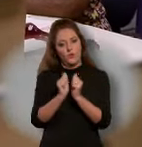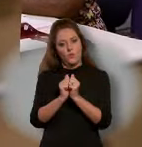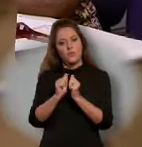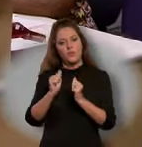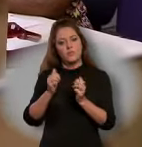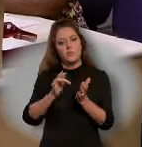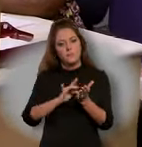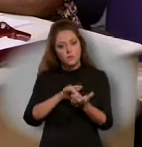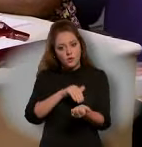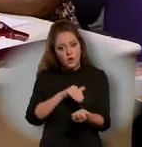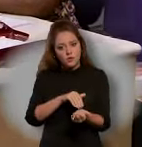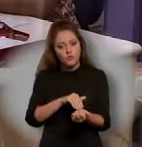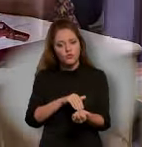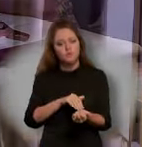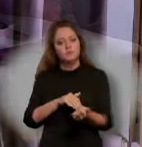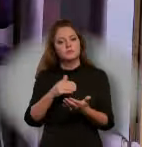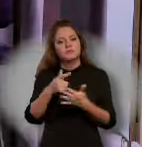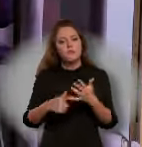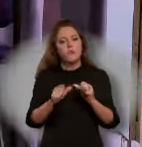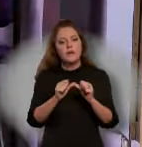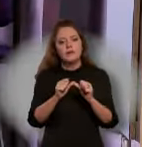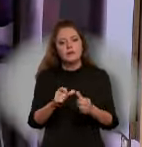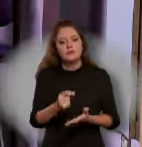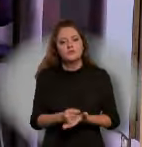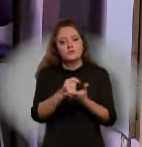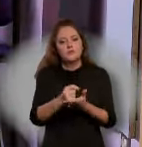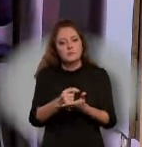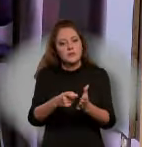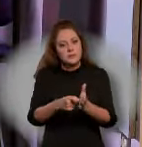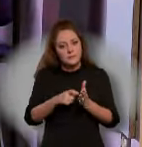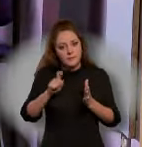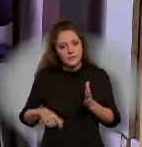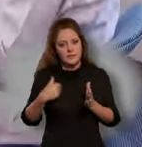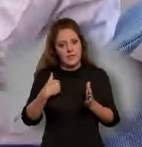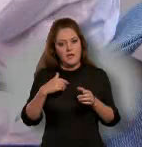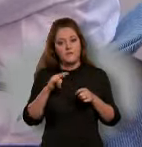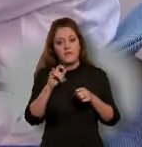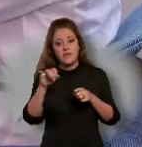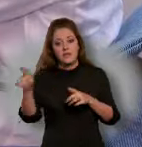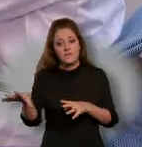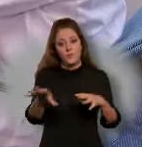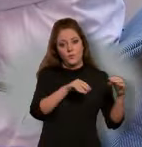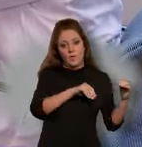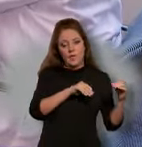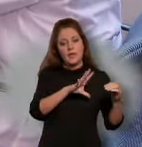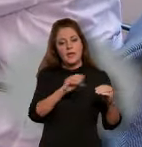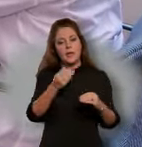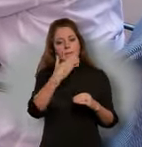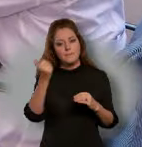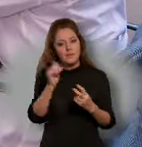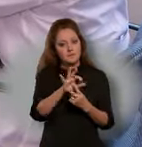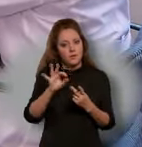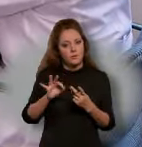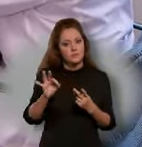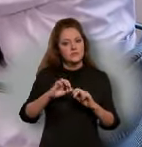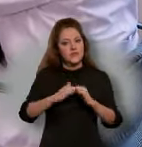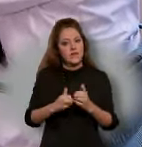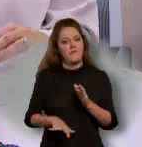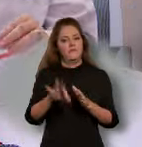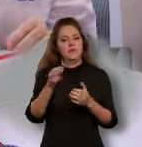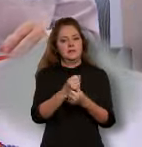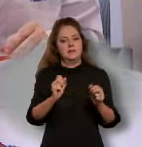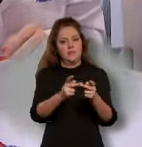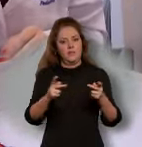child's medical team about what continued treatment your child will require while away and your best options for finding a safe place to